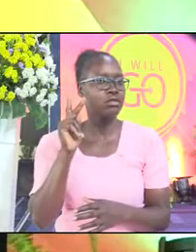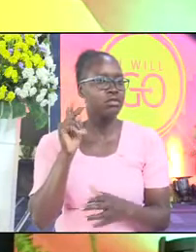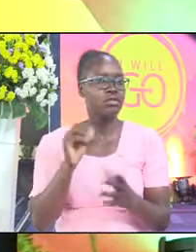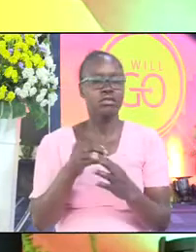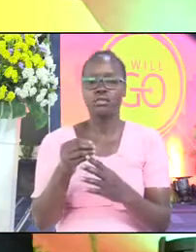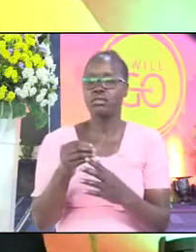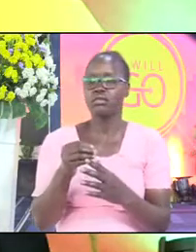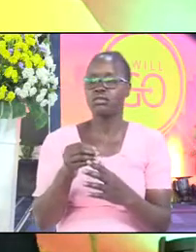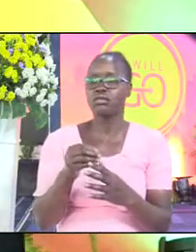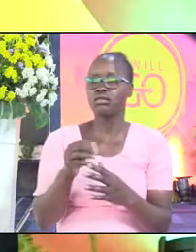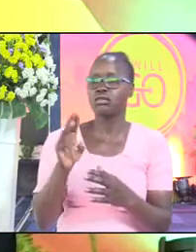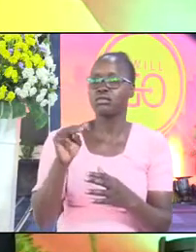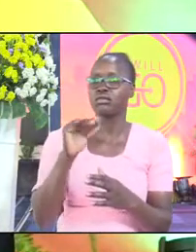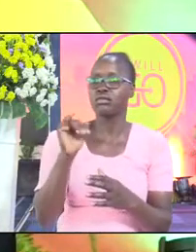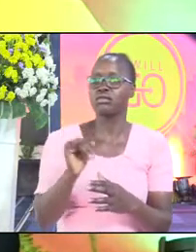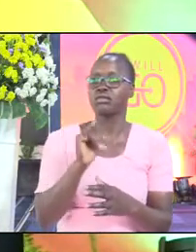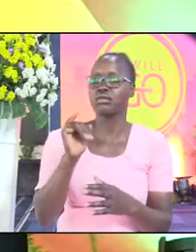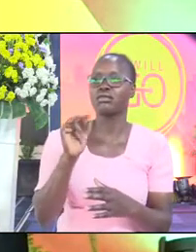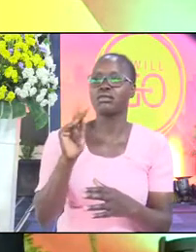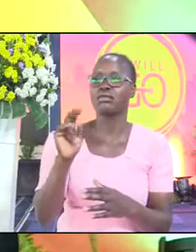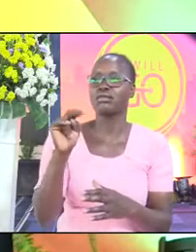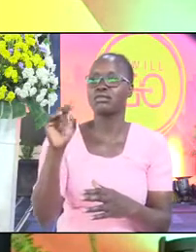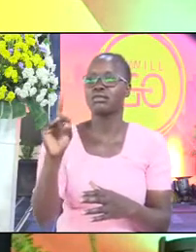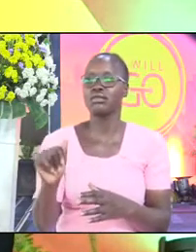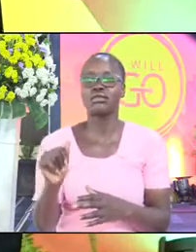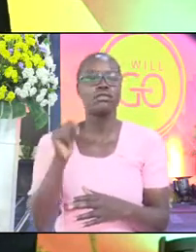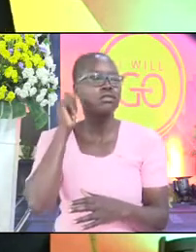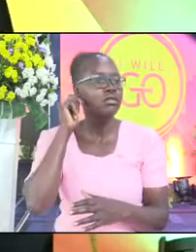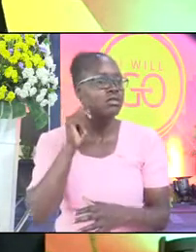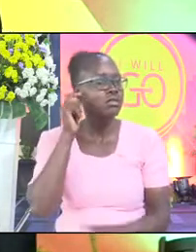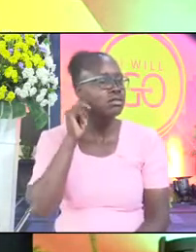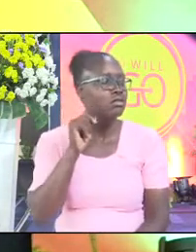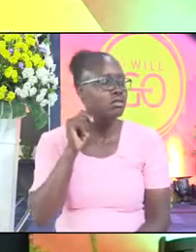Mikenda, Miyakenda, Maasai,